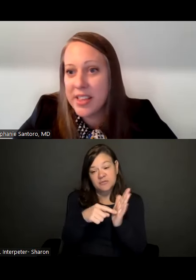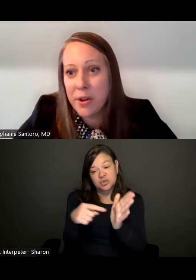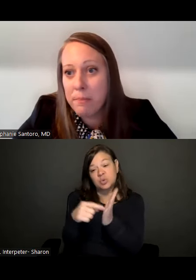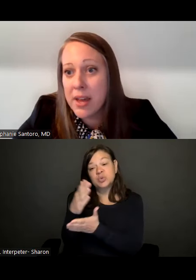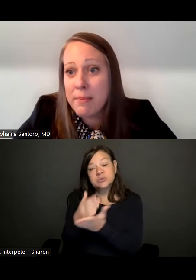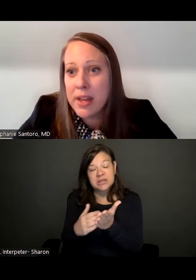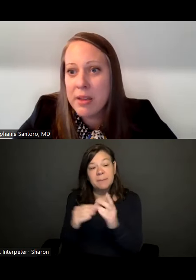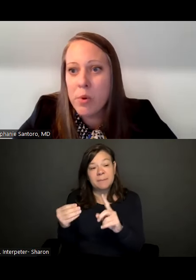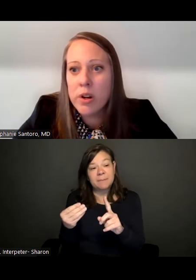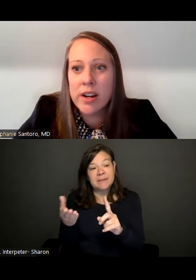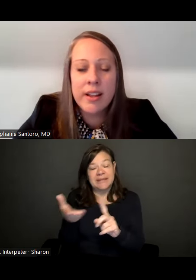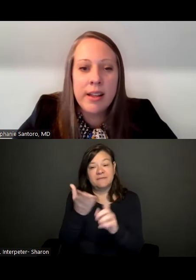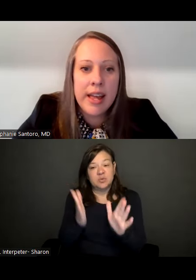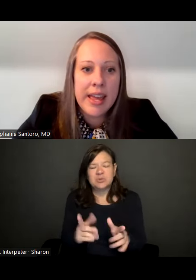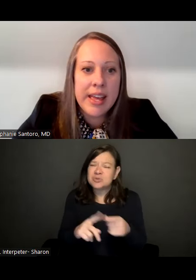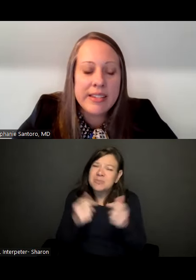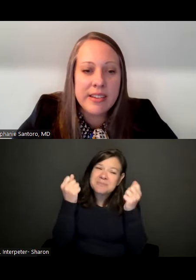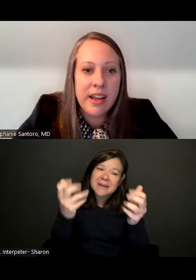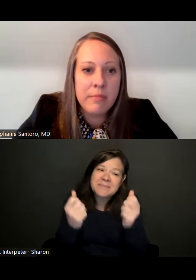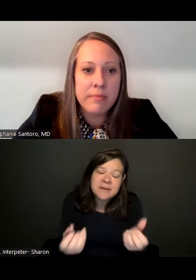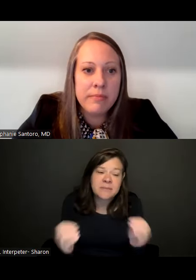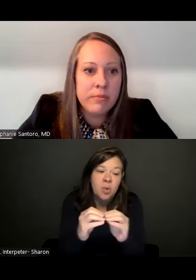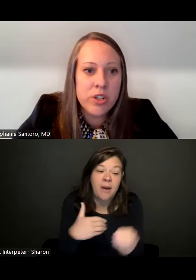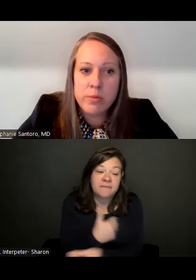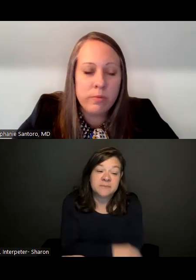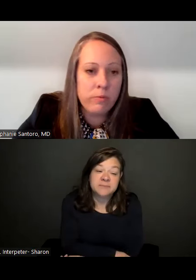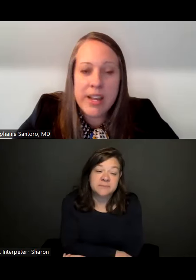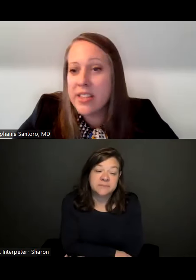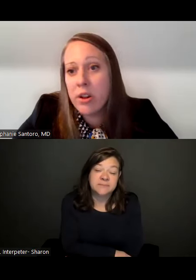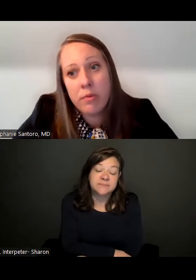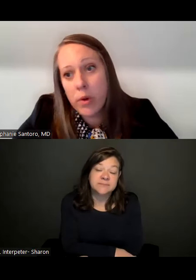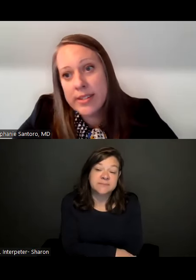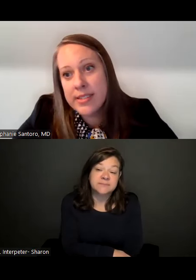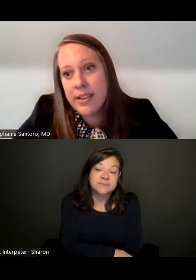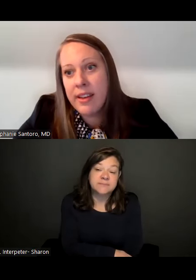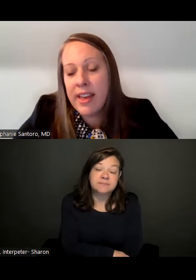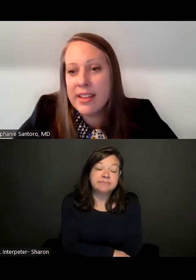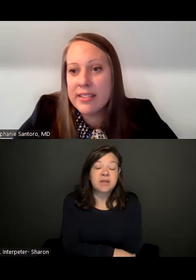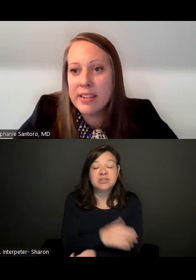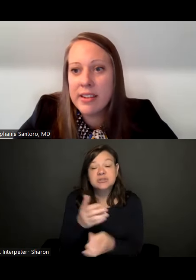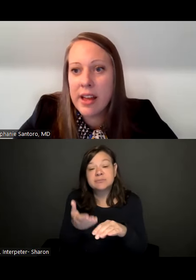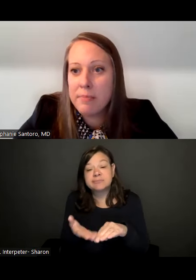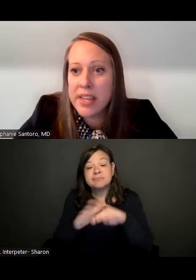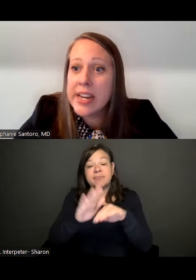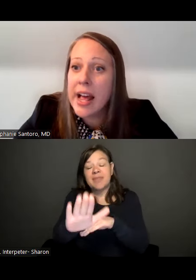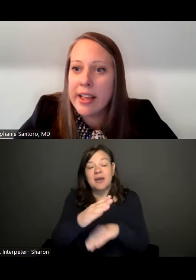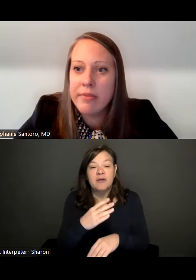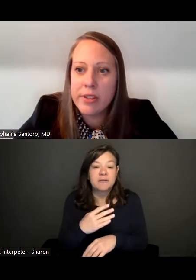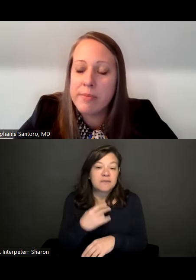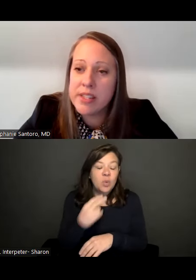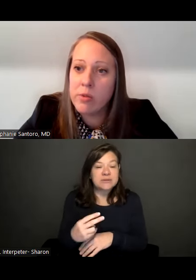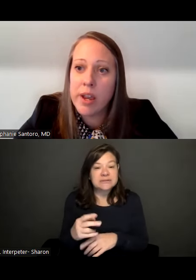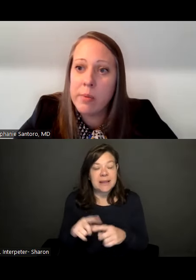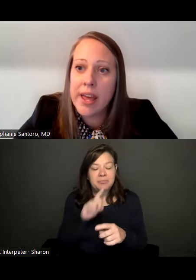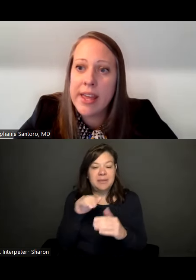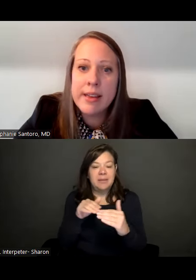like I said, there are many, many more. And just raising their voice and being an ally for